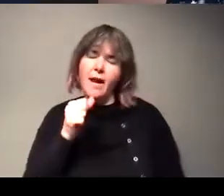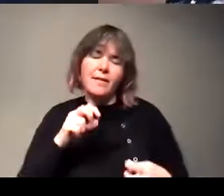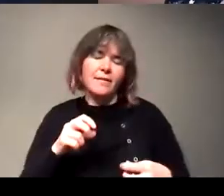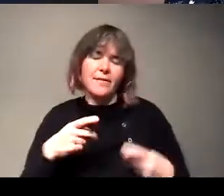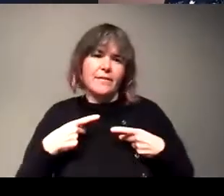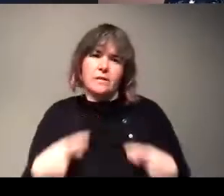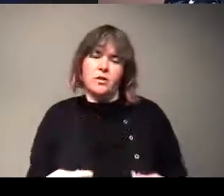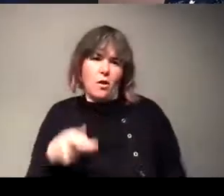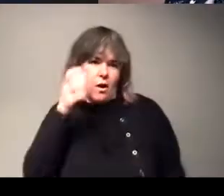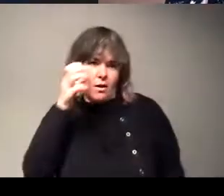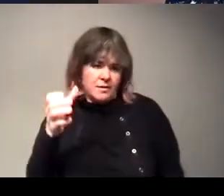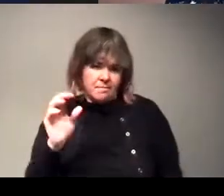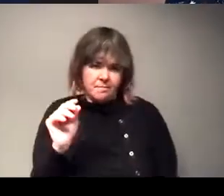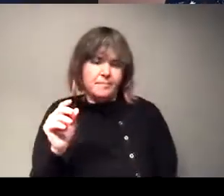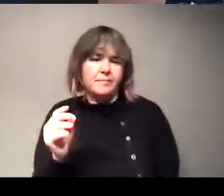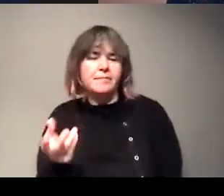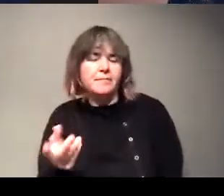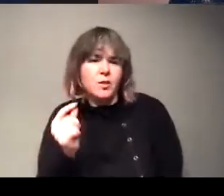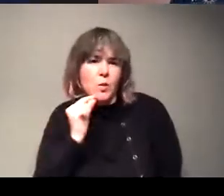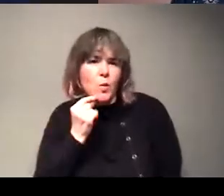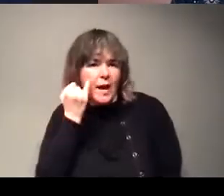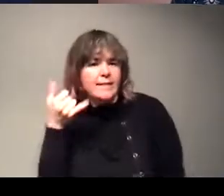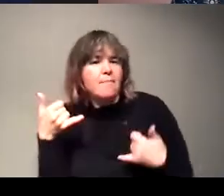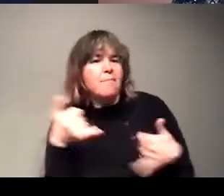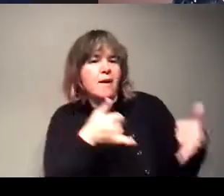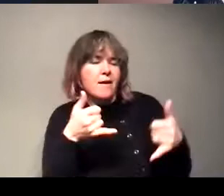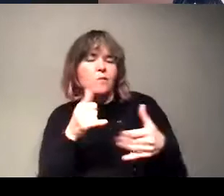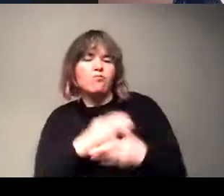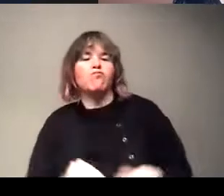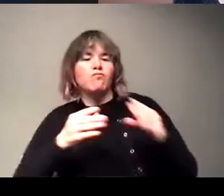have, but it's a really cool idea to play with in storytelling.